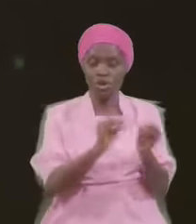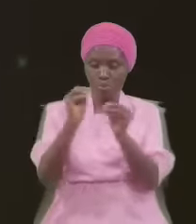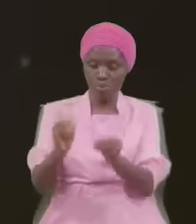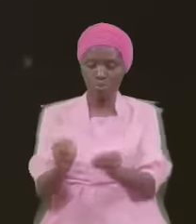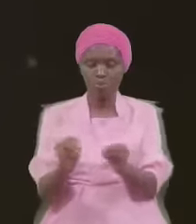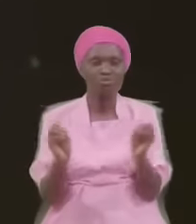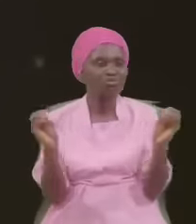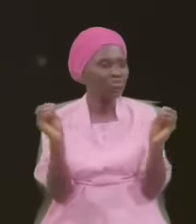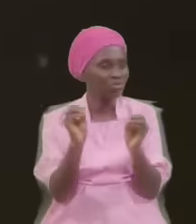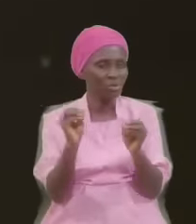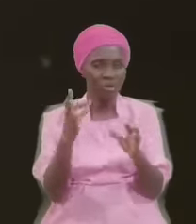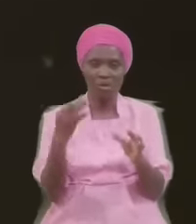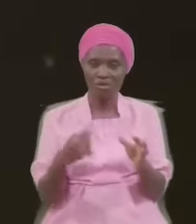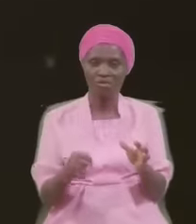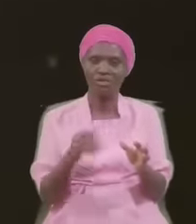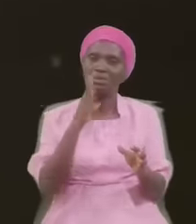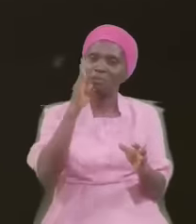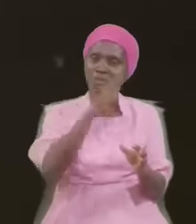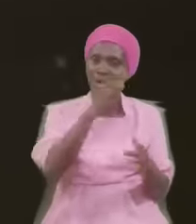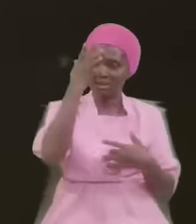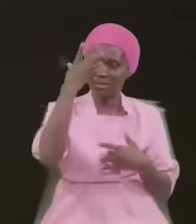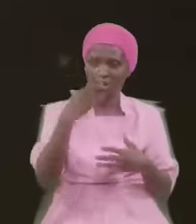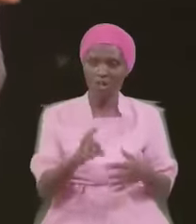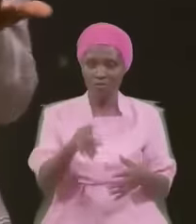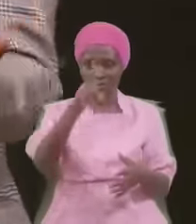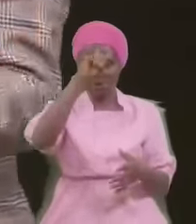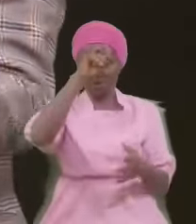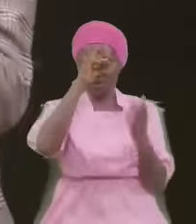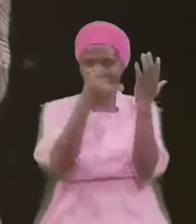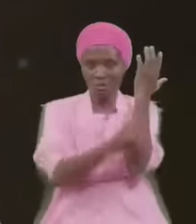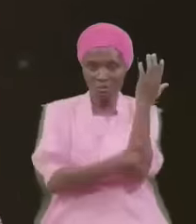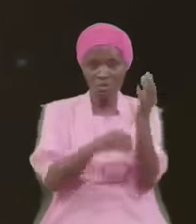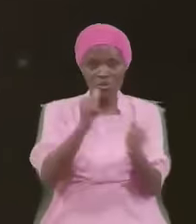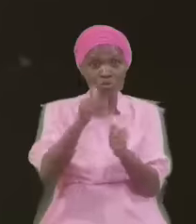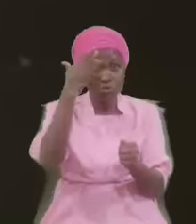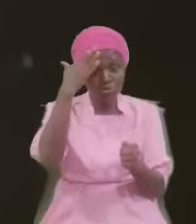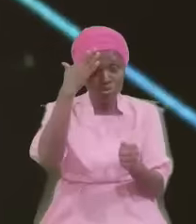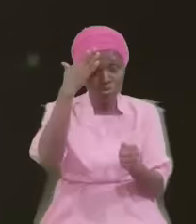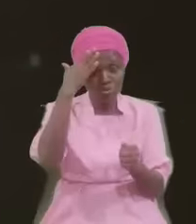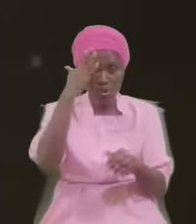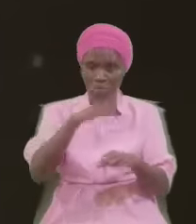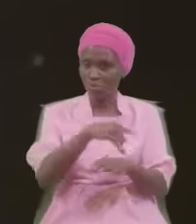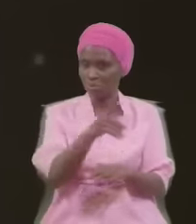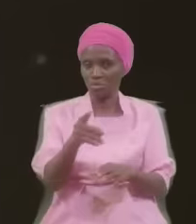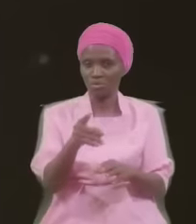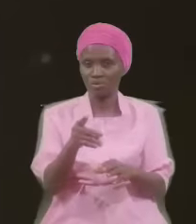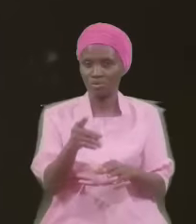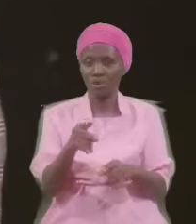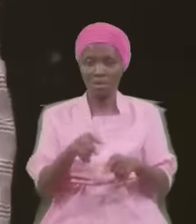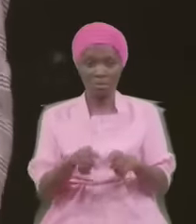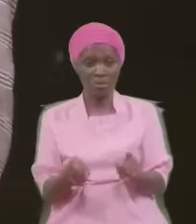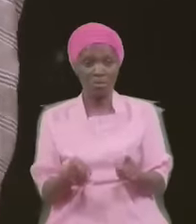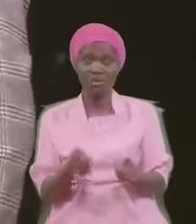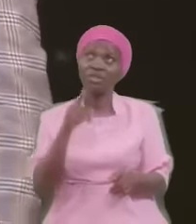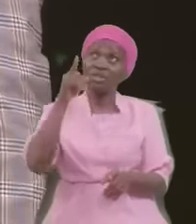none of the evil diseases of Egypt, which thou knowest, upon thee. But it